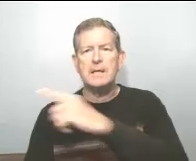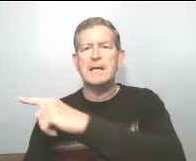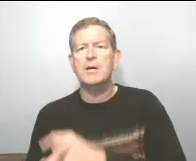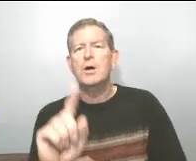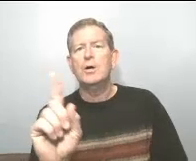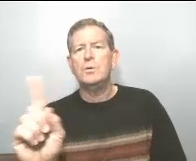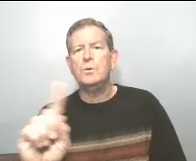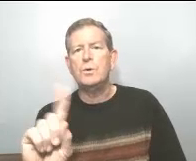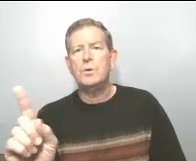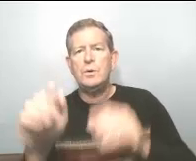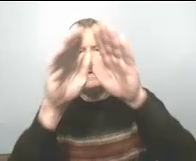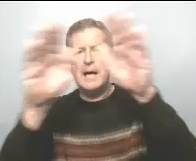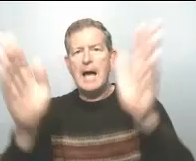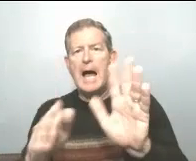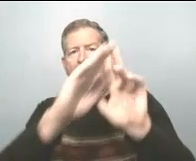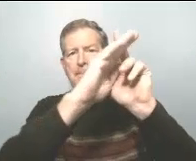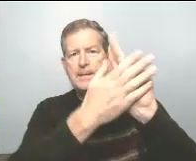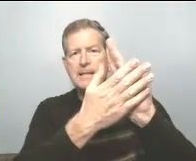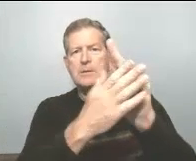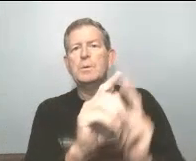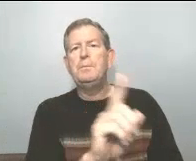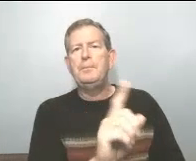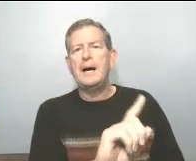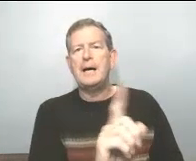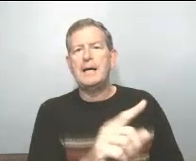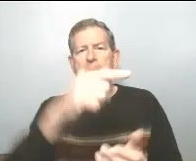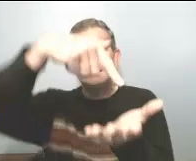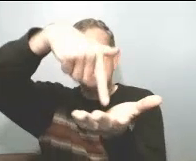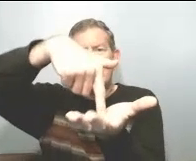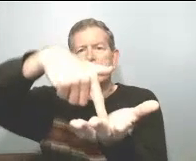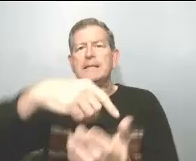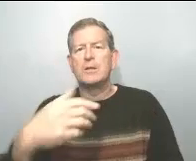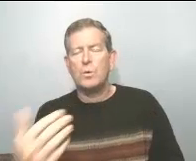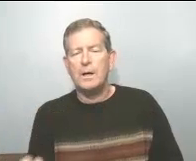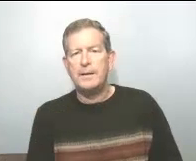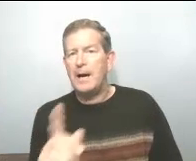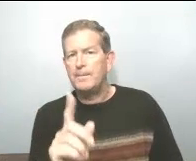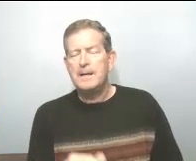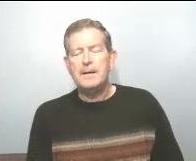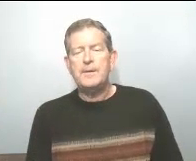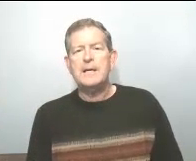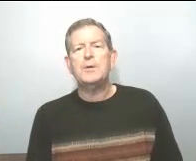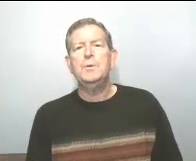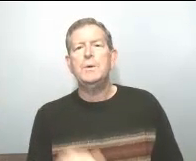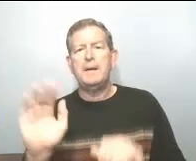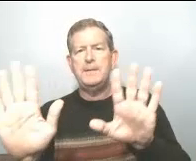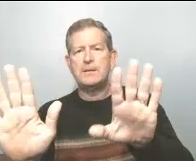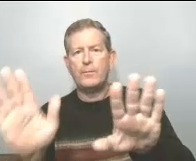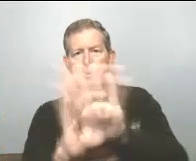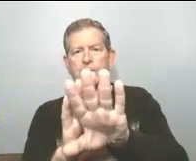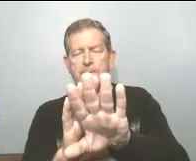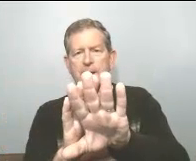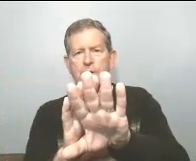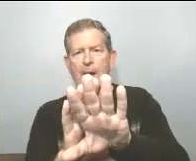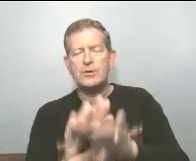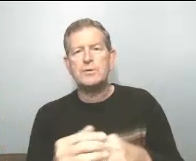So, il ne habite pas à Détroit. Now, the ne habite, of